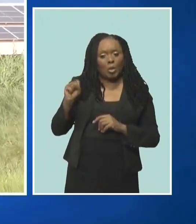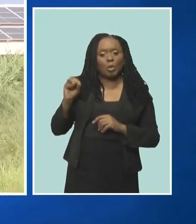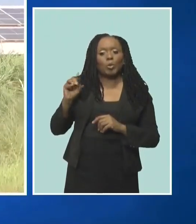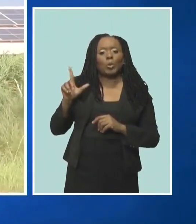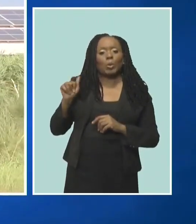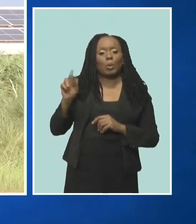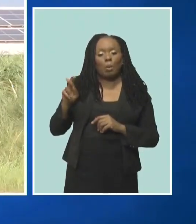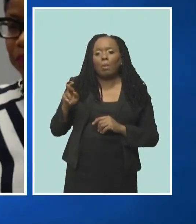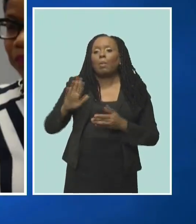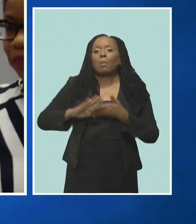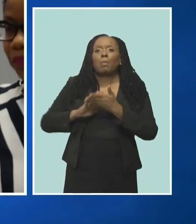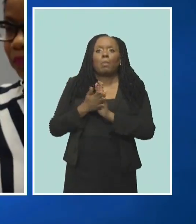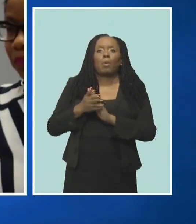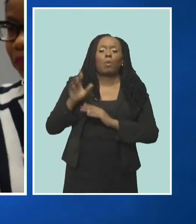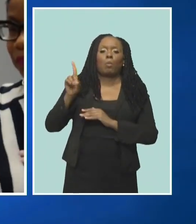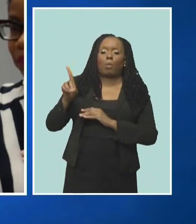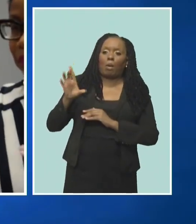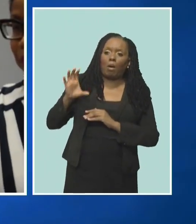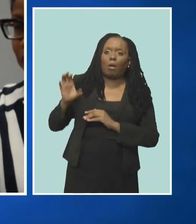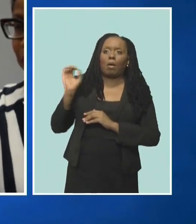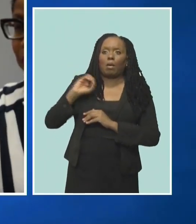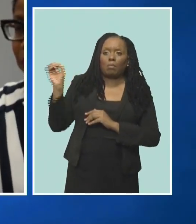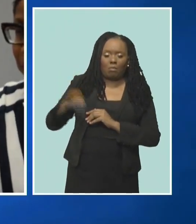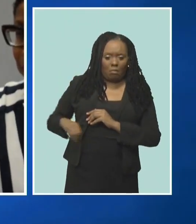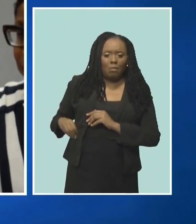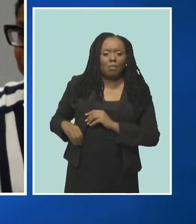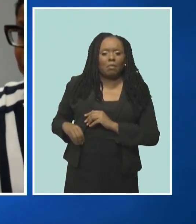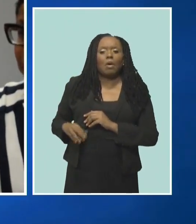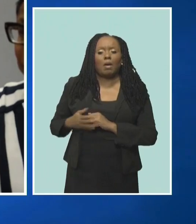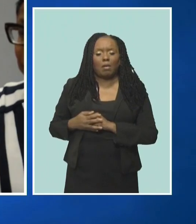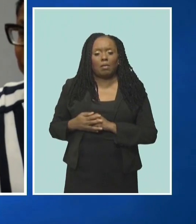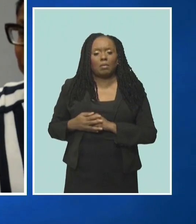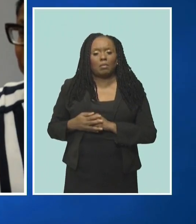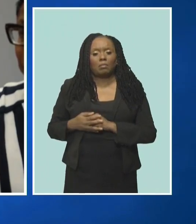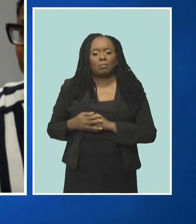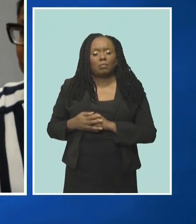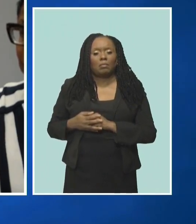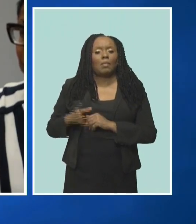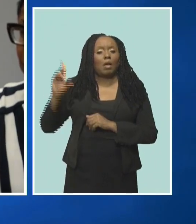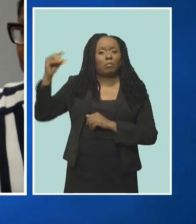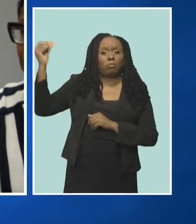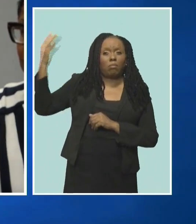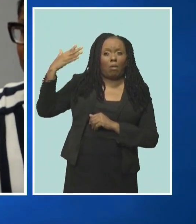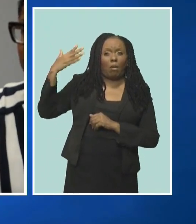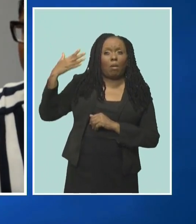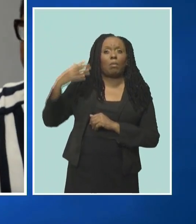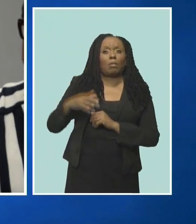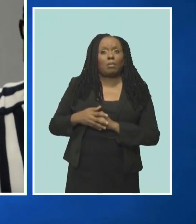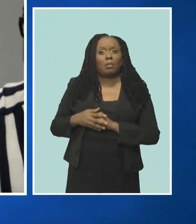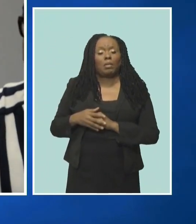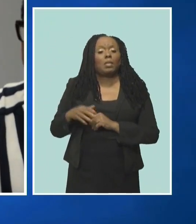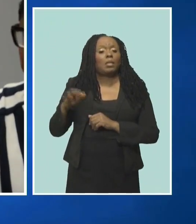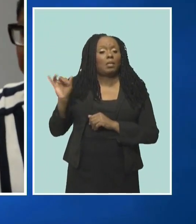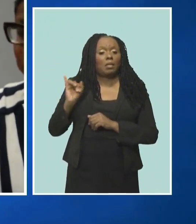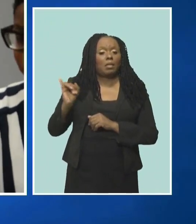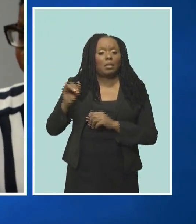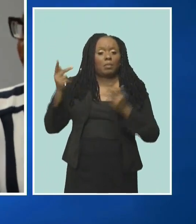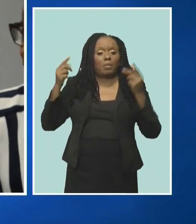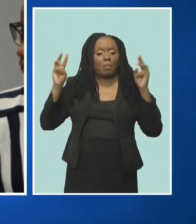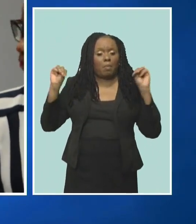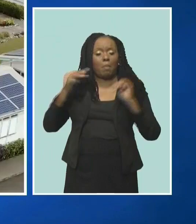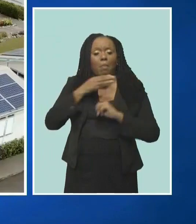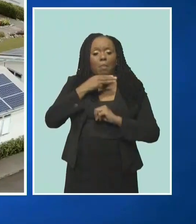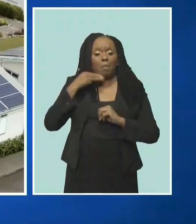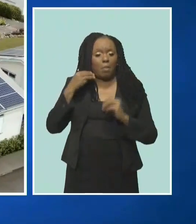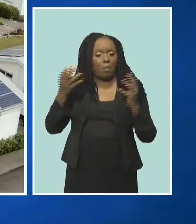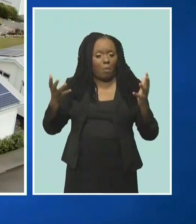100% carbon-free future that has been set as an ambition by Prime Minister Motley.